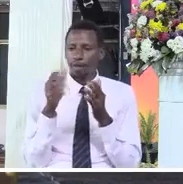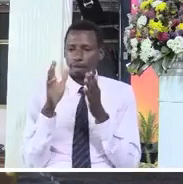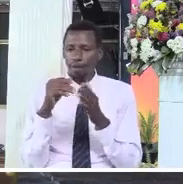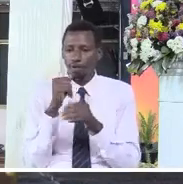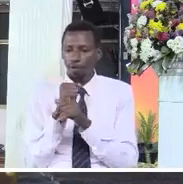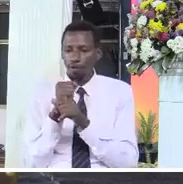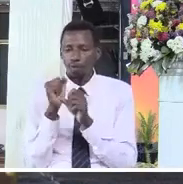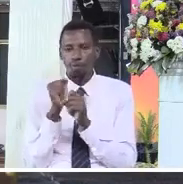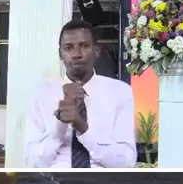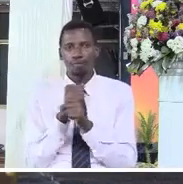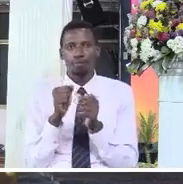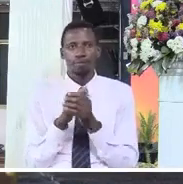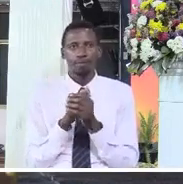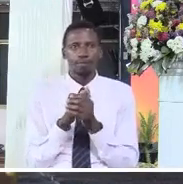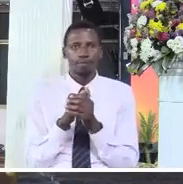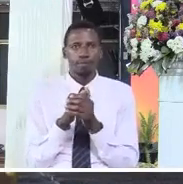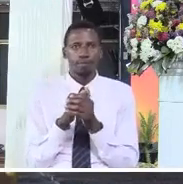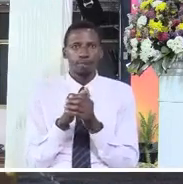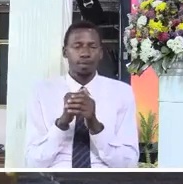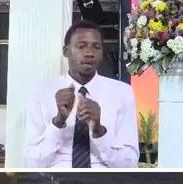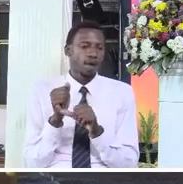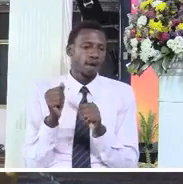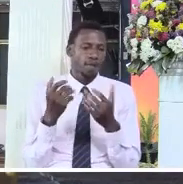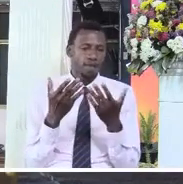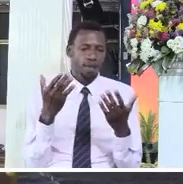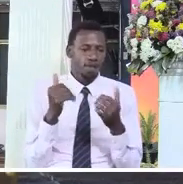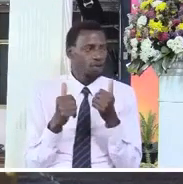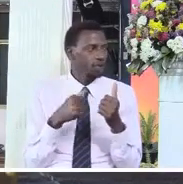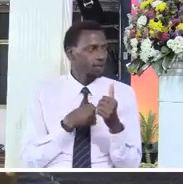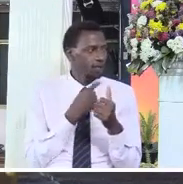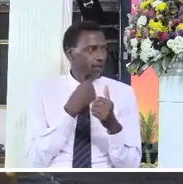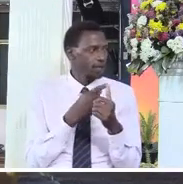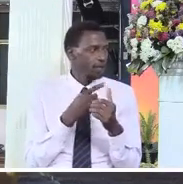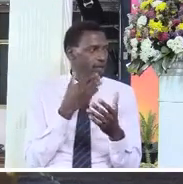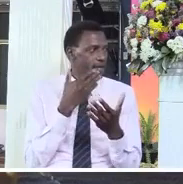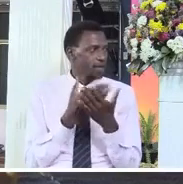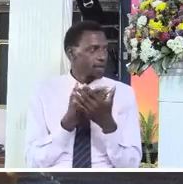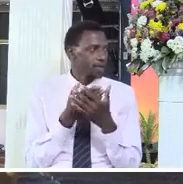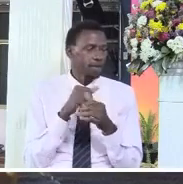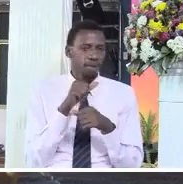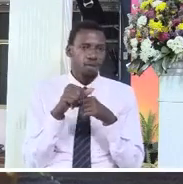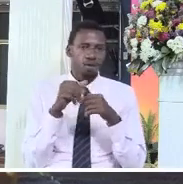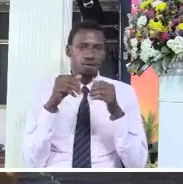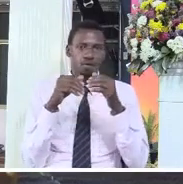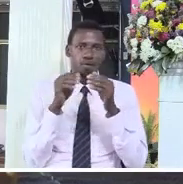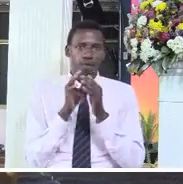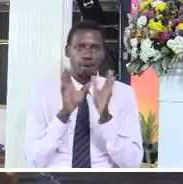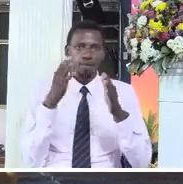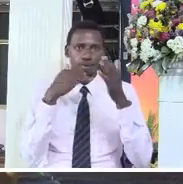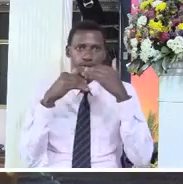then something else I can say I also appreciate about the public campus church is